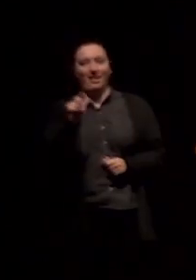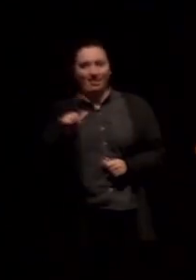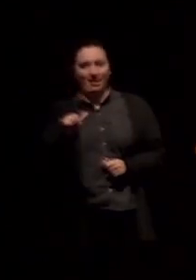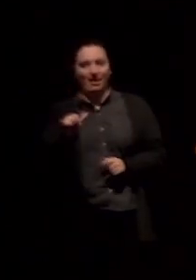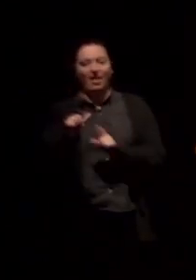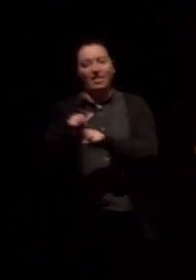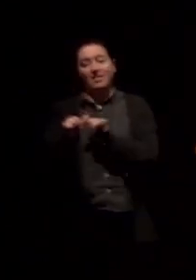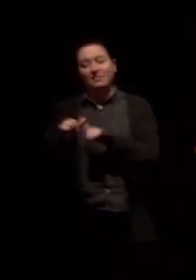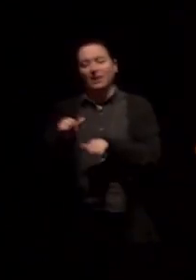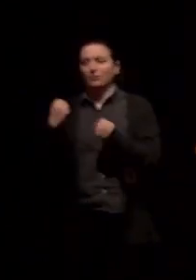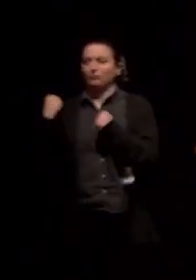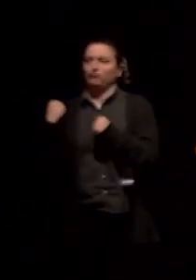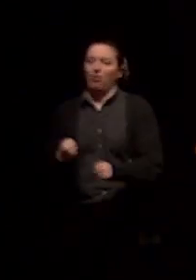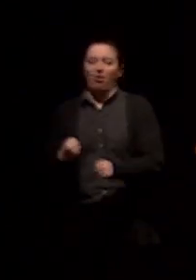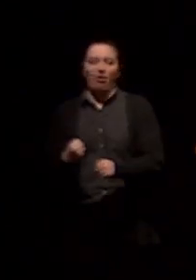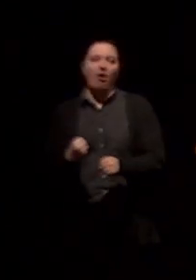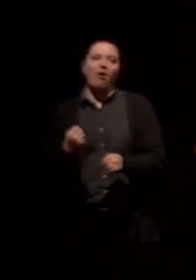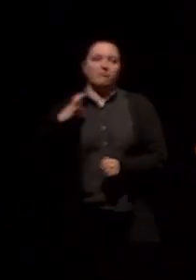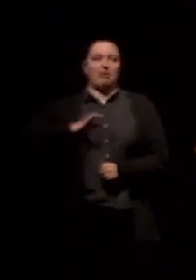communities.